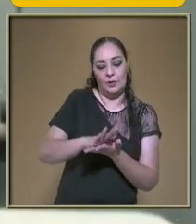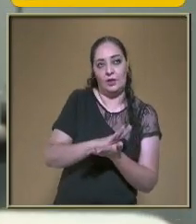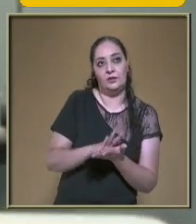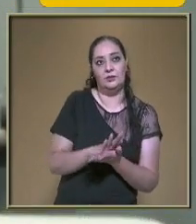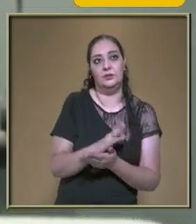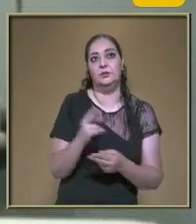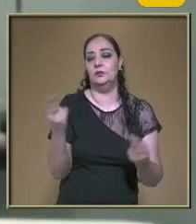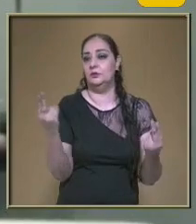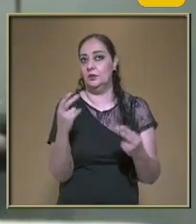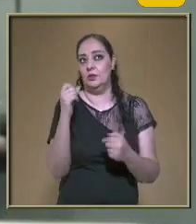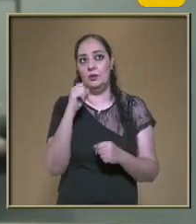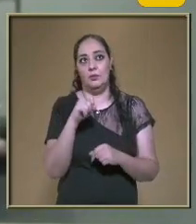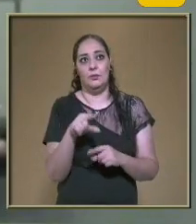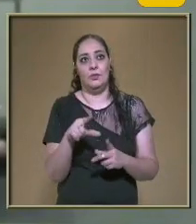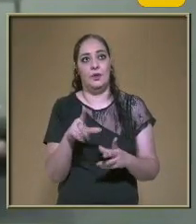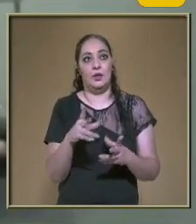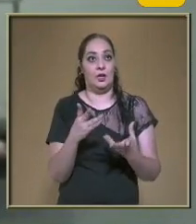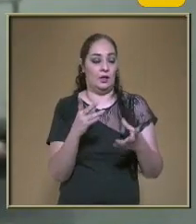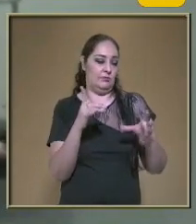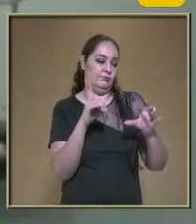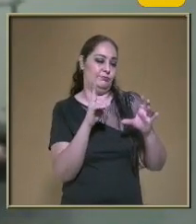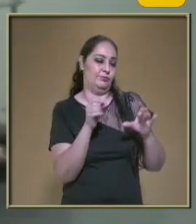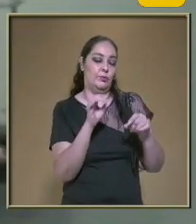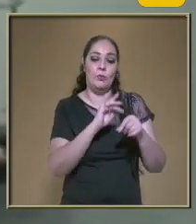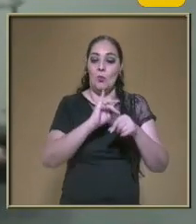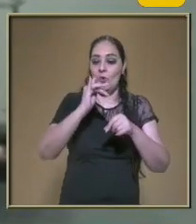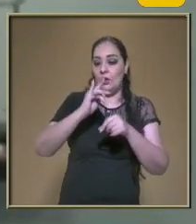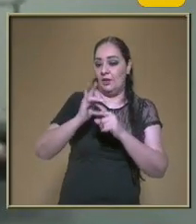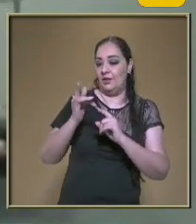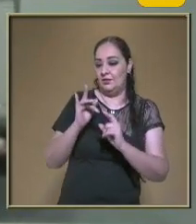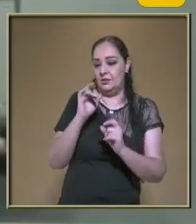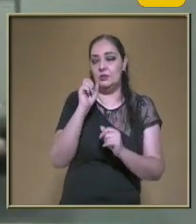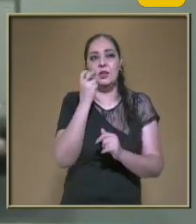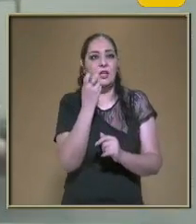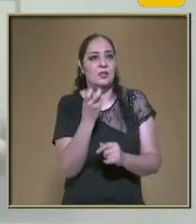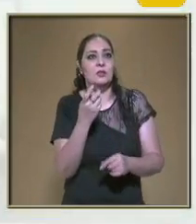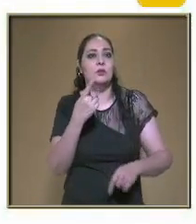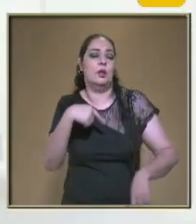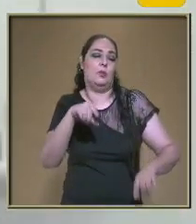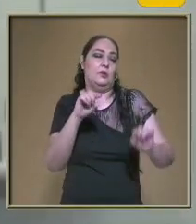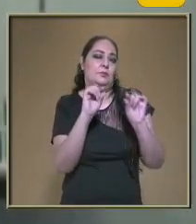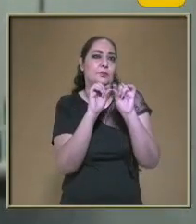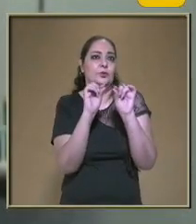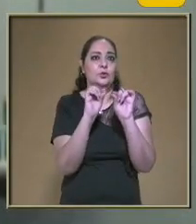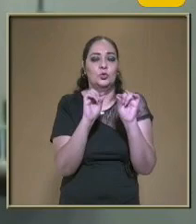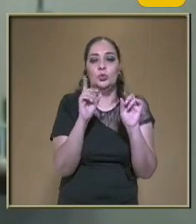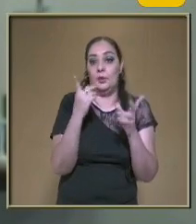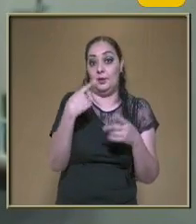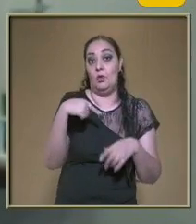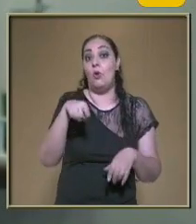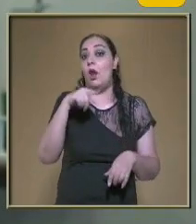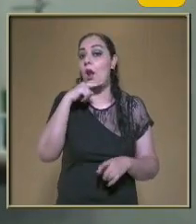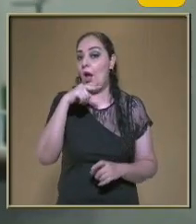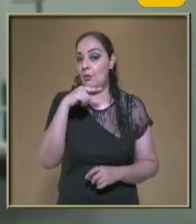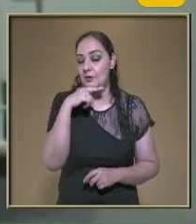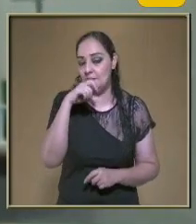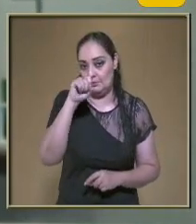You're gonna need some glitter. Now I use embossing glitter. That's super fine glitter. A pencil.